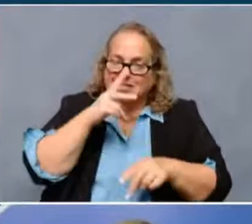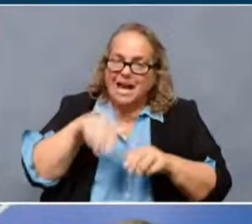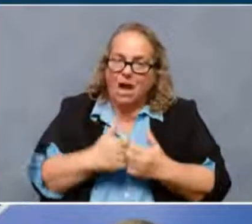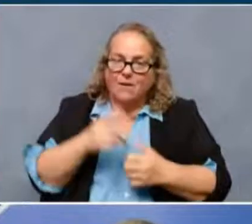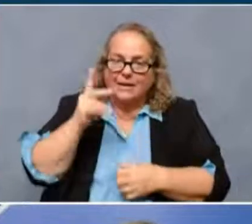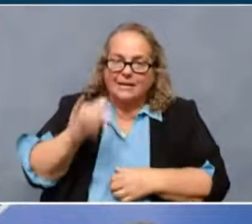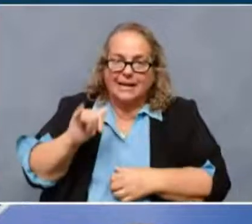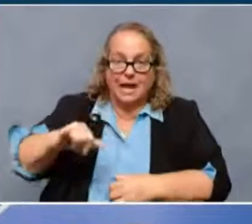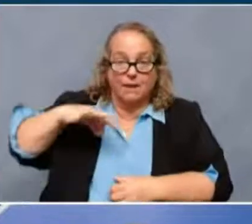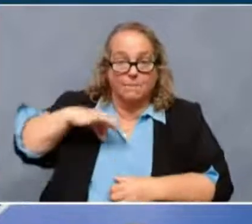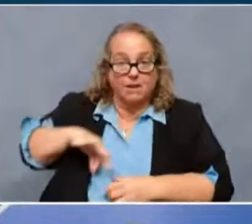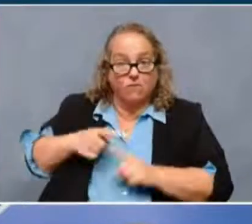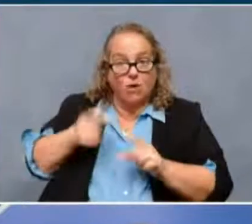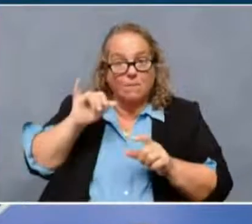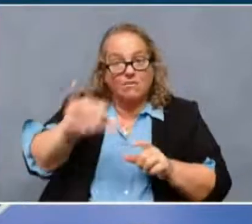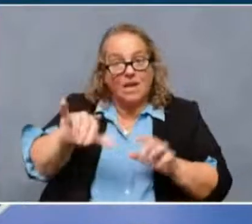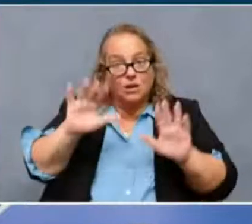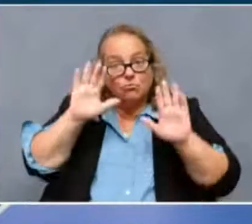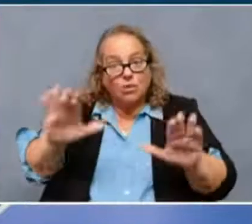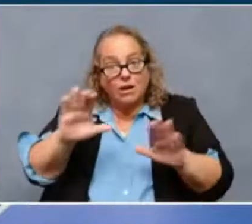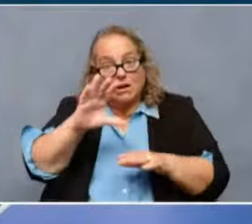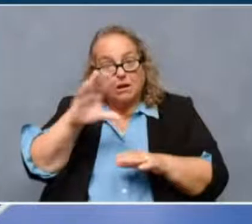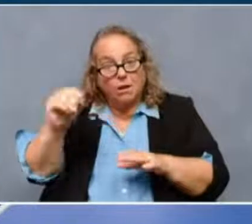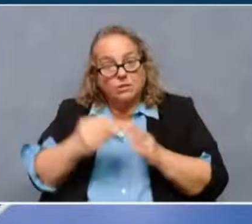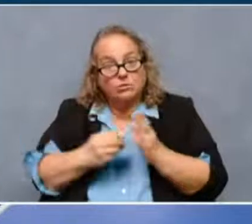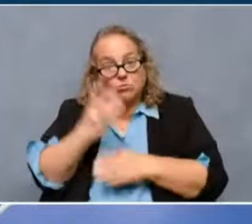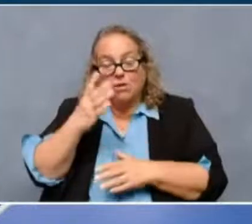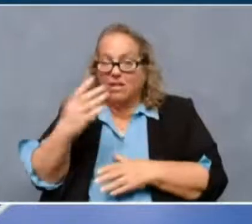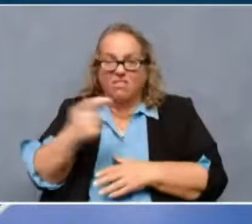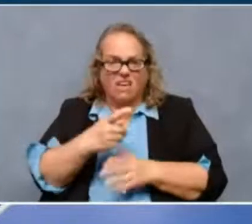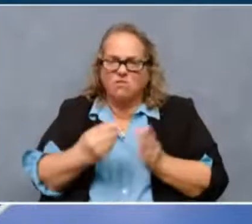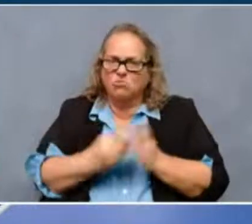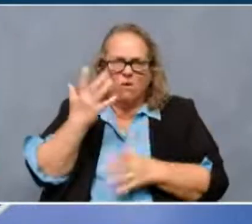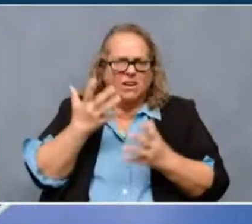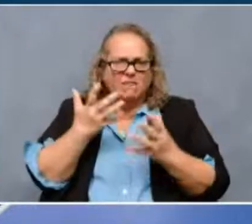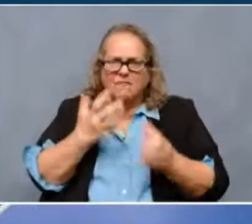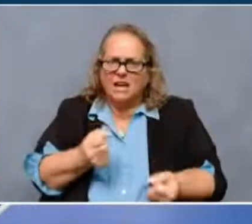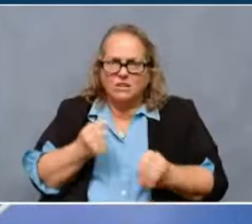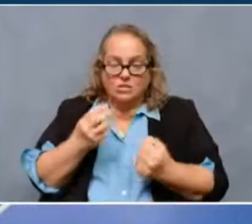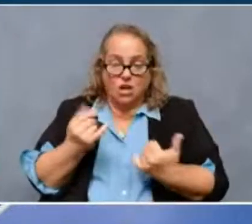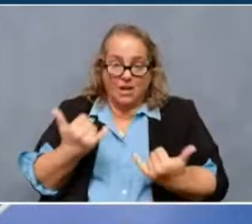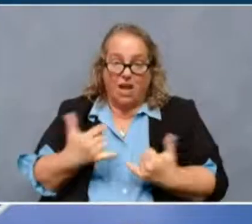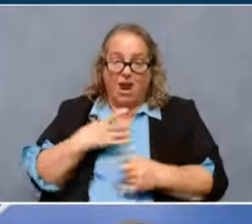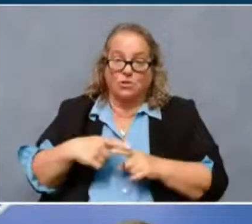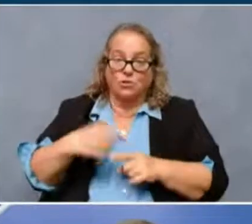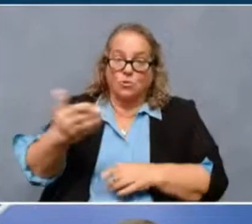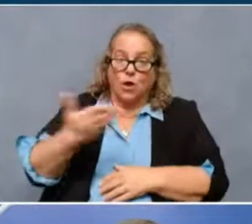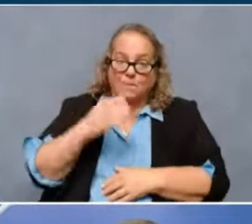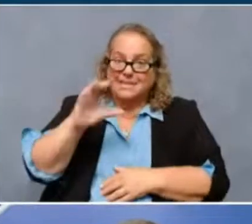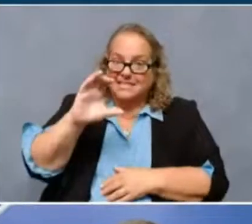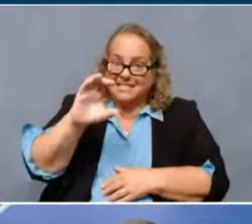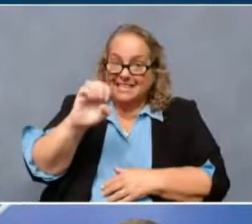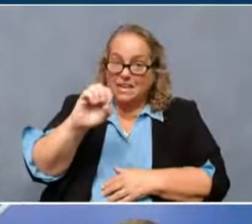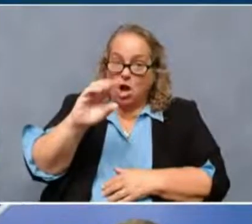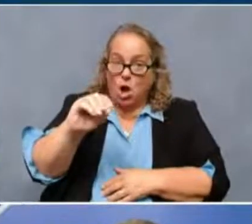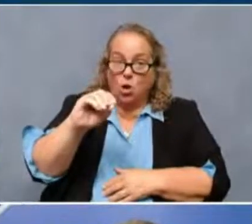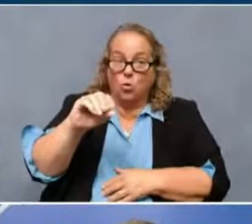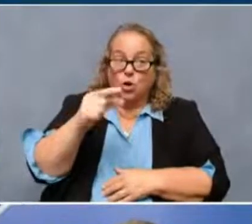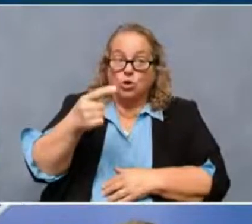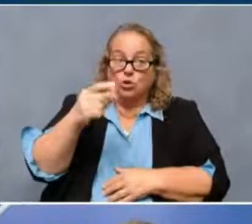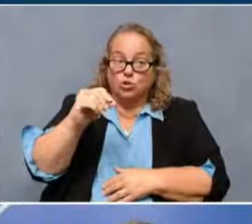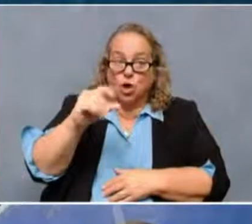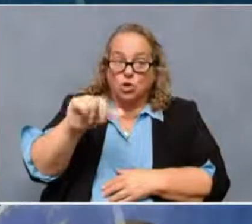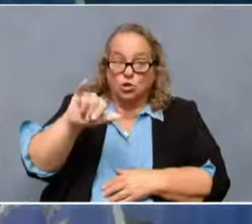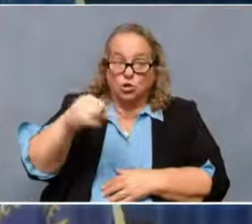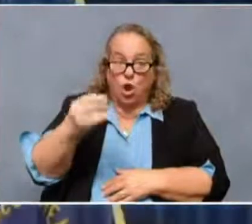great company's growth, and they've been growing fast. So I'd now like to welcome CEO Joe Reeves to share a few comments with